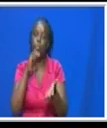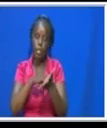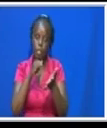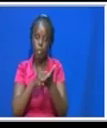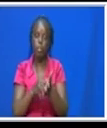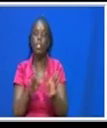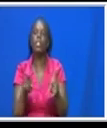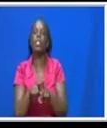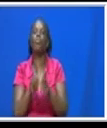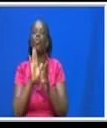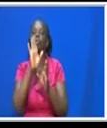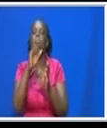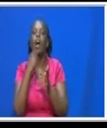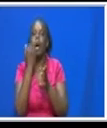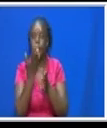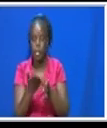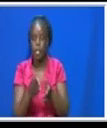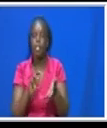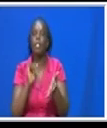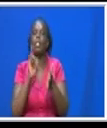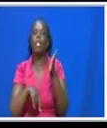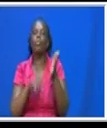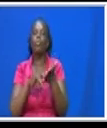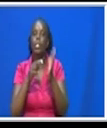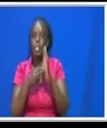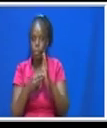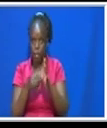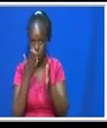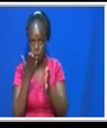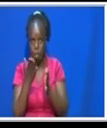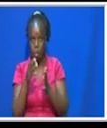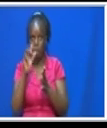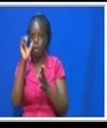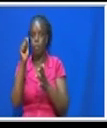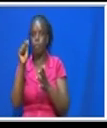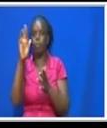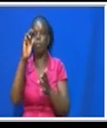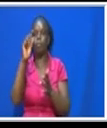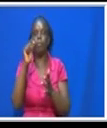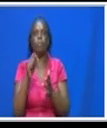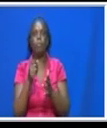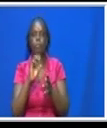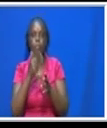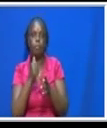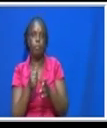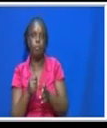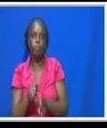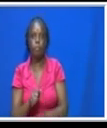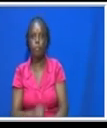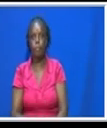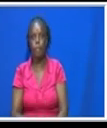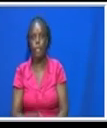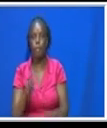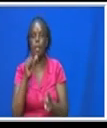your answer. That is what that term apart from means. The type of pollution mentioned in the question